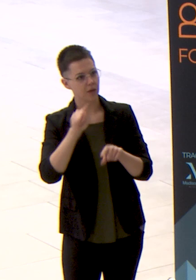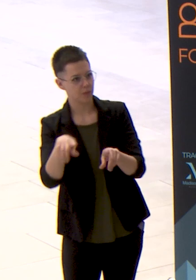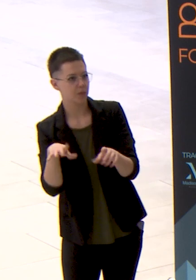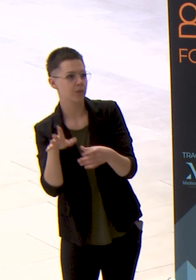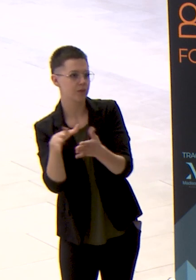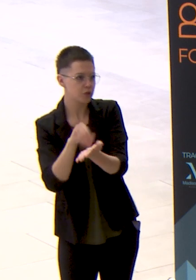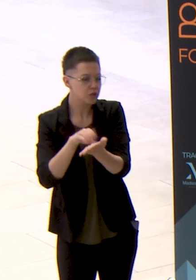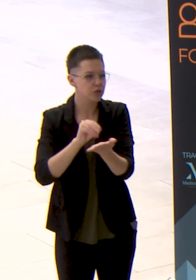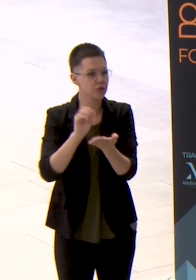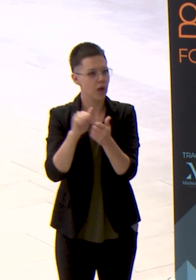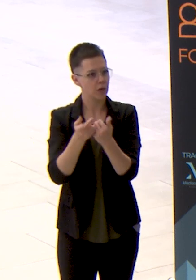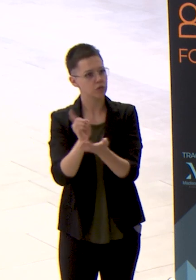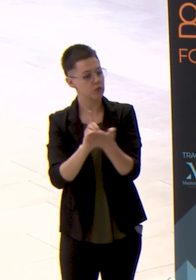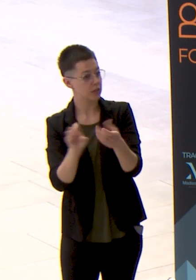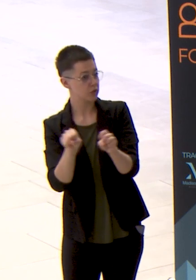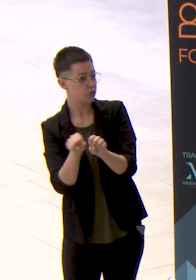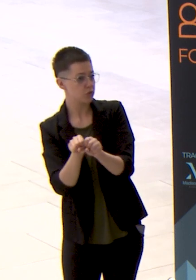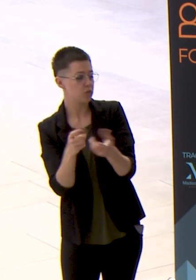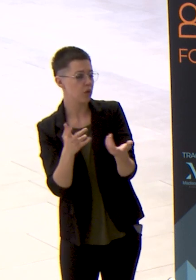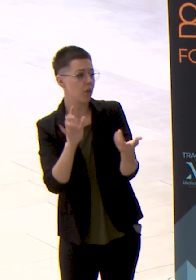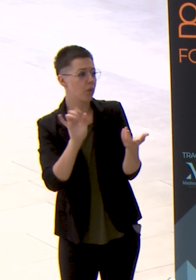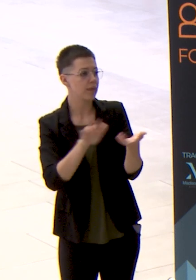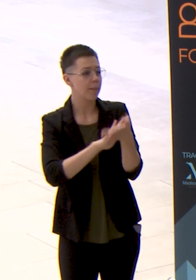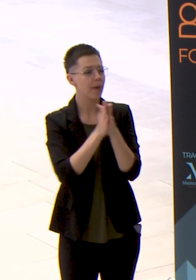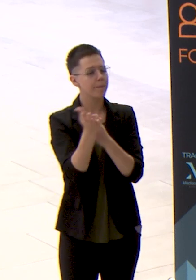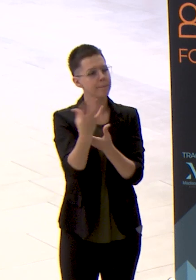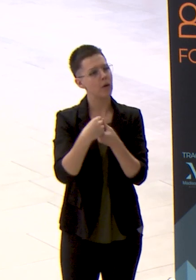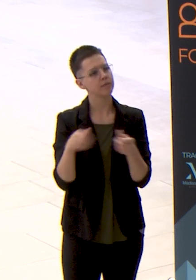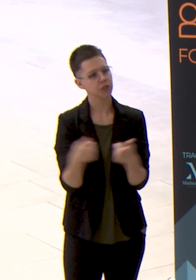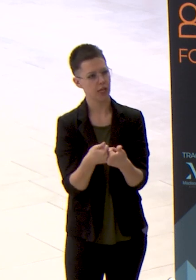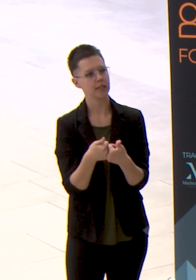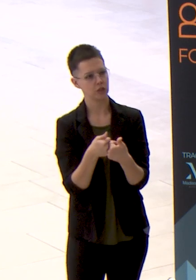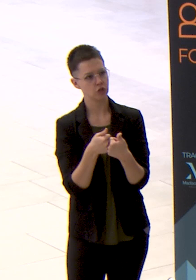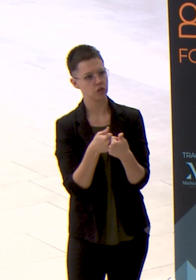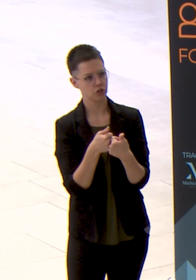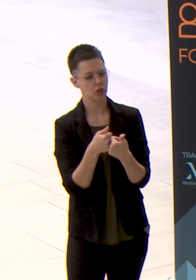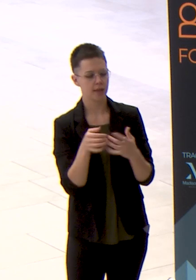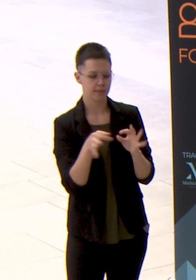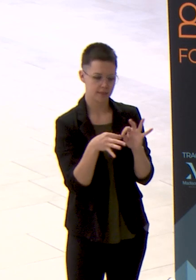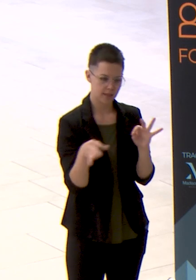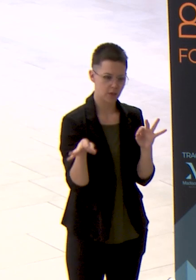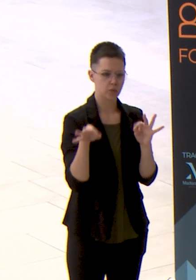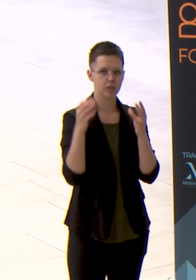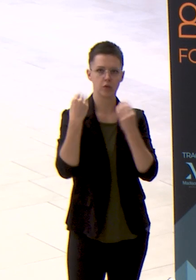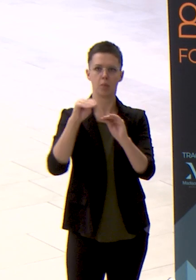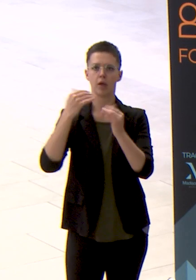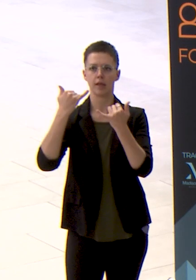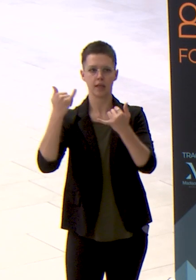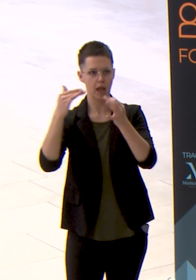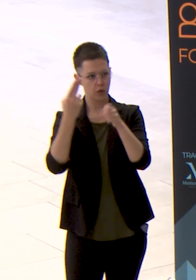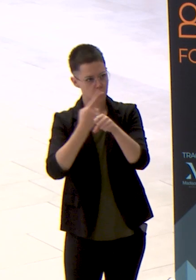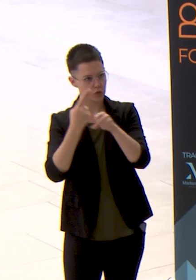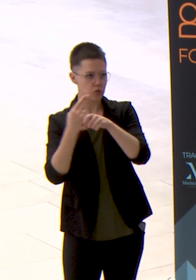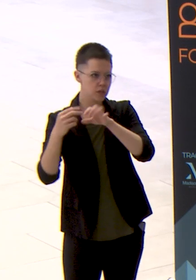how to design shoes. So I think that's part of the challenge. I think it's the way in which the market is now developing and